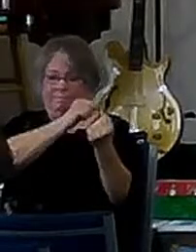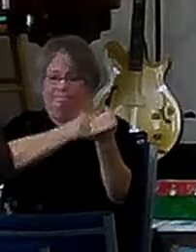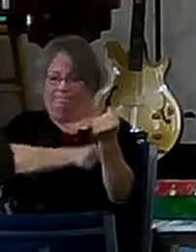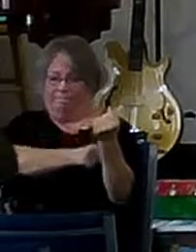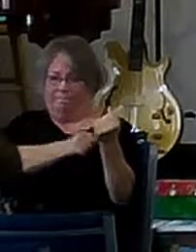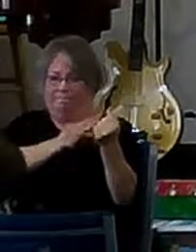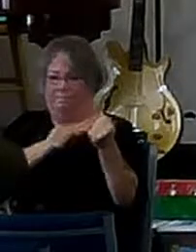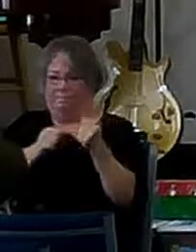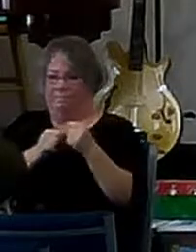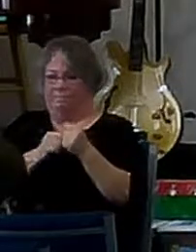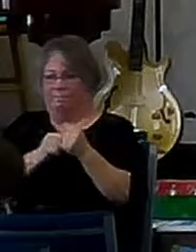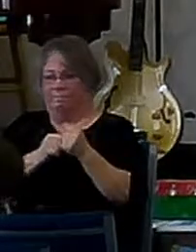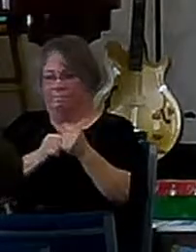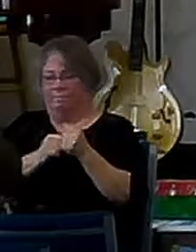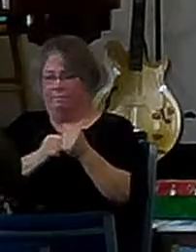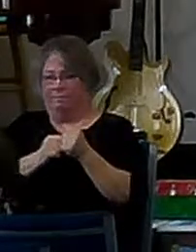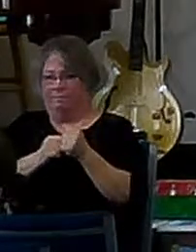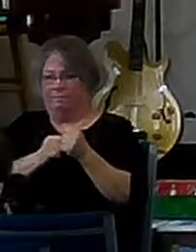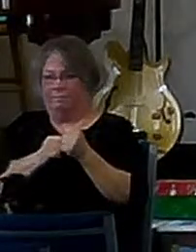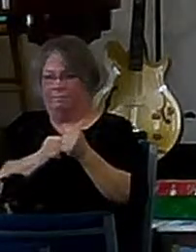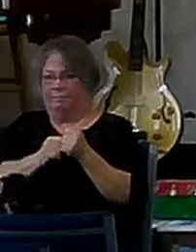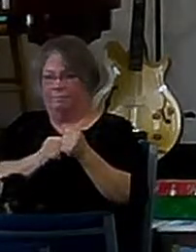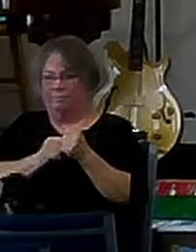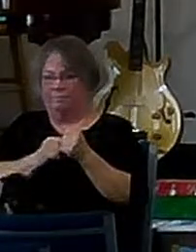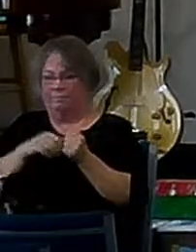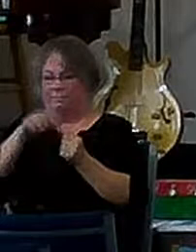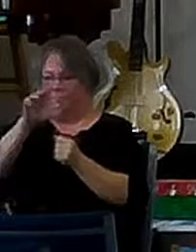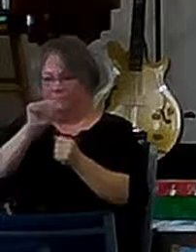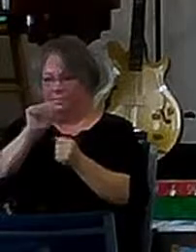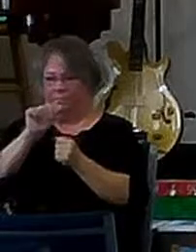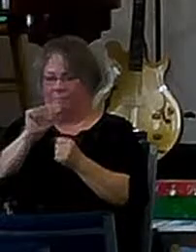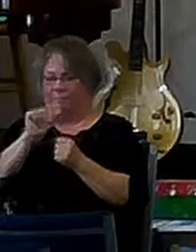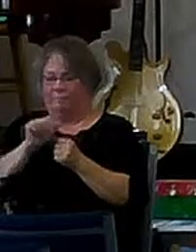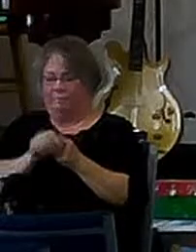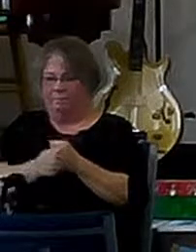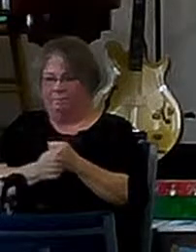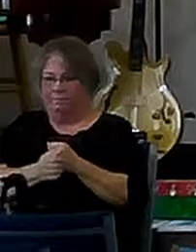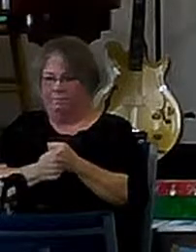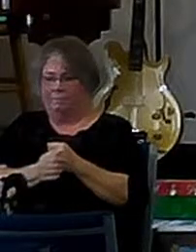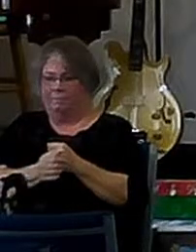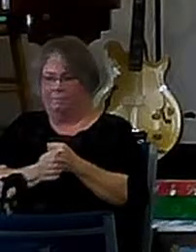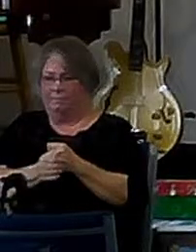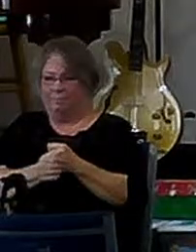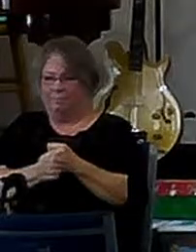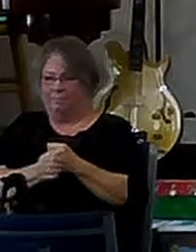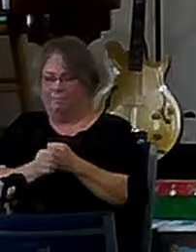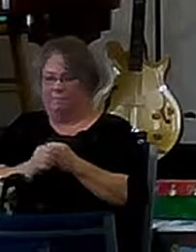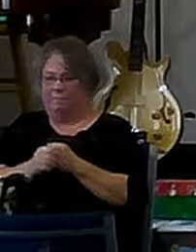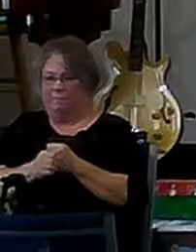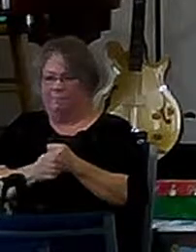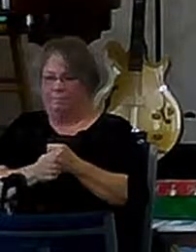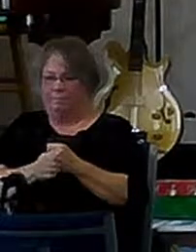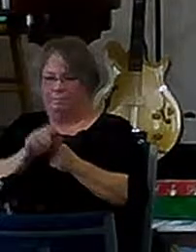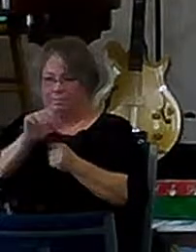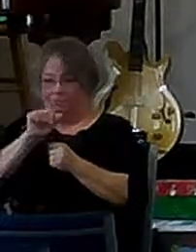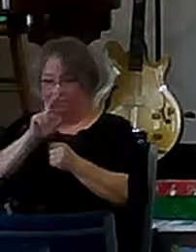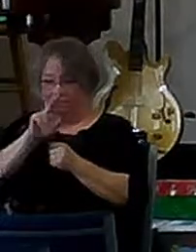Authority has the word author in the core of it. So God is telling a